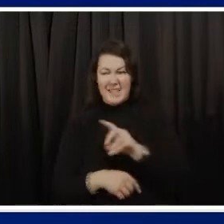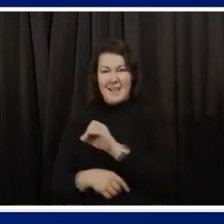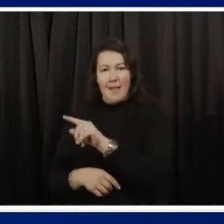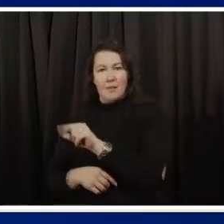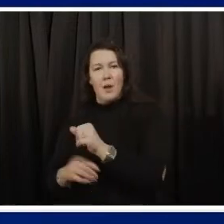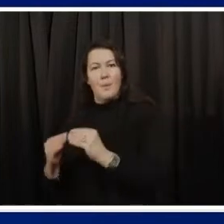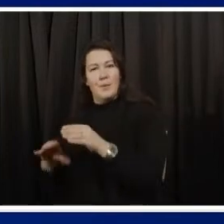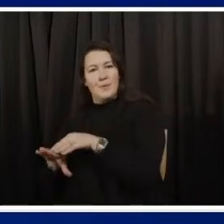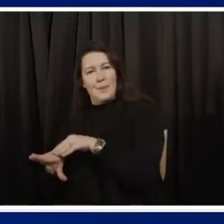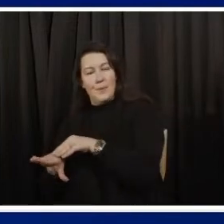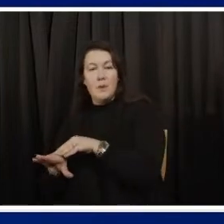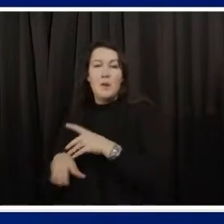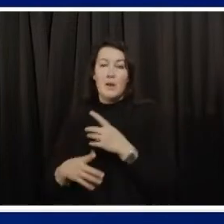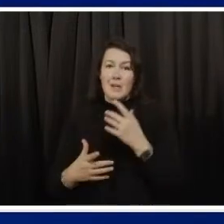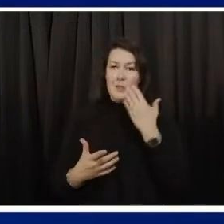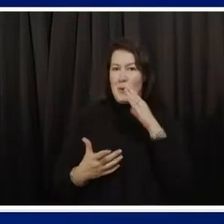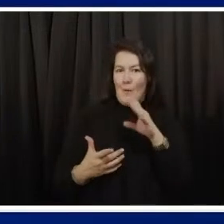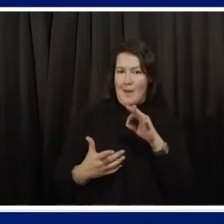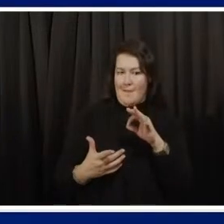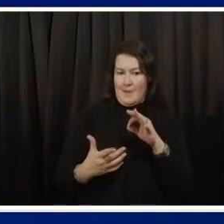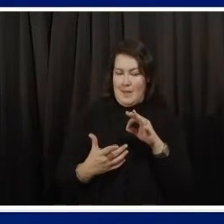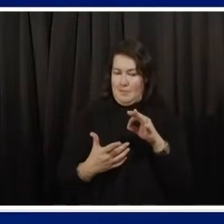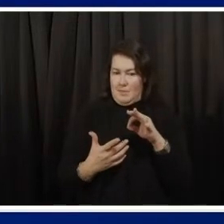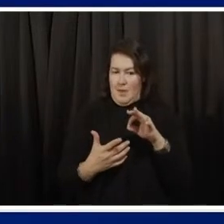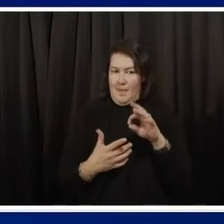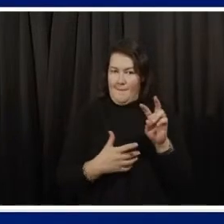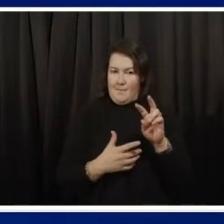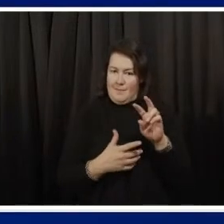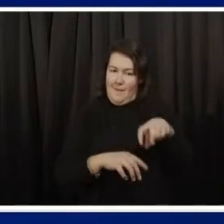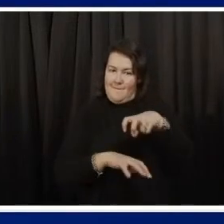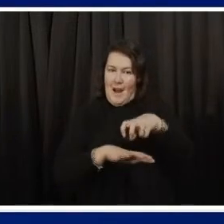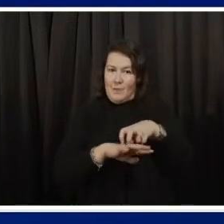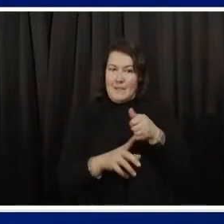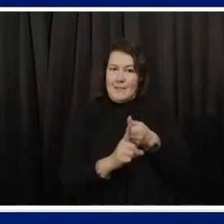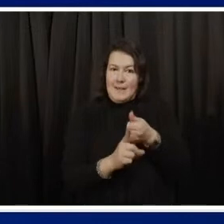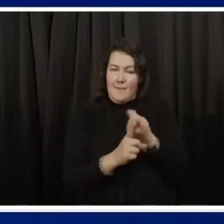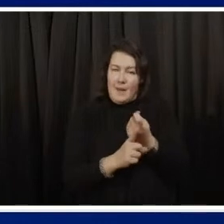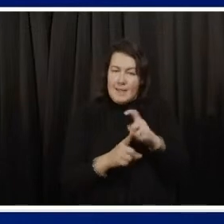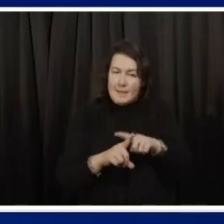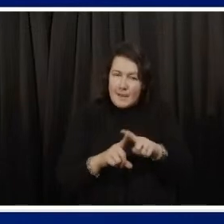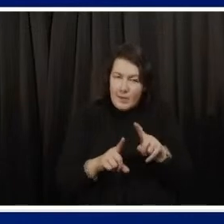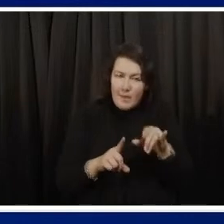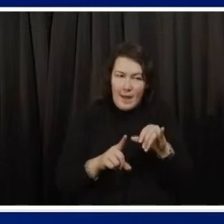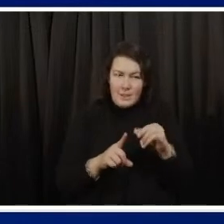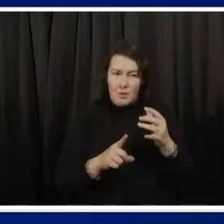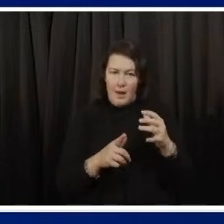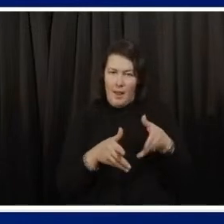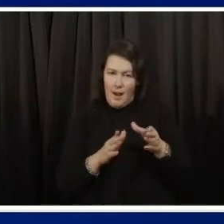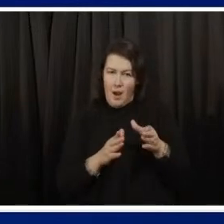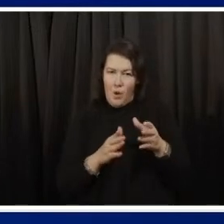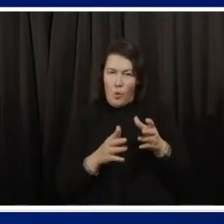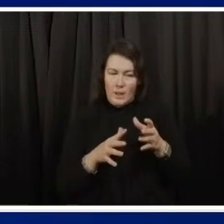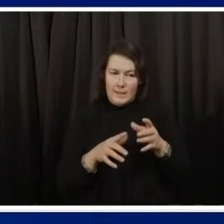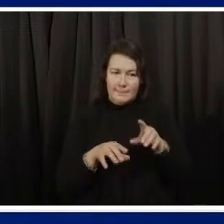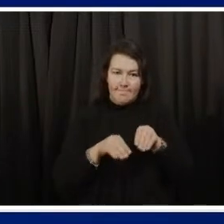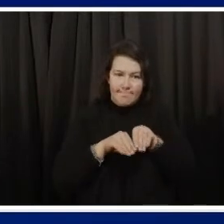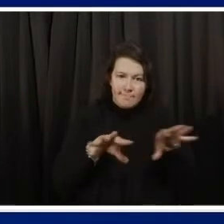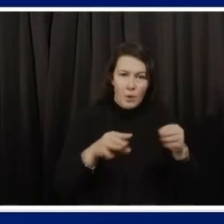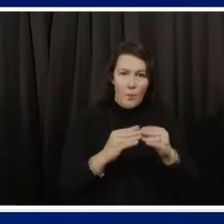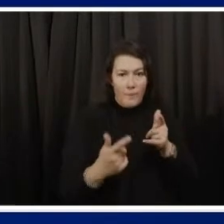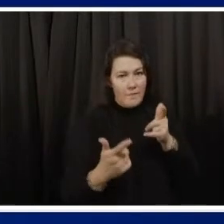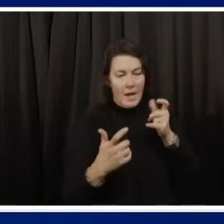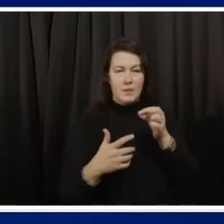is due to inherent features of the virus that allow it to spread more easily from person to person, or if this is due to more due